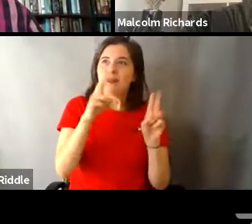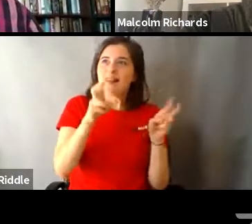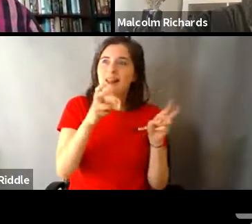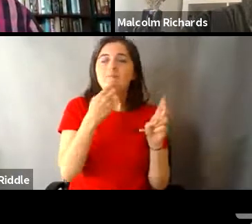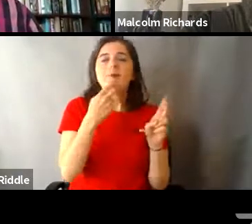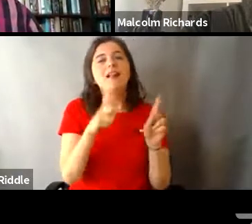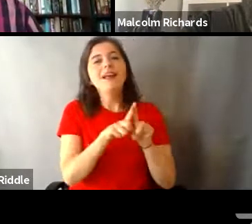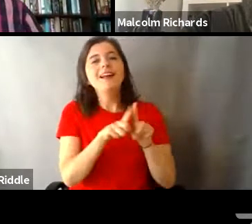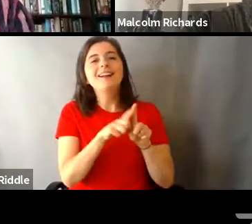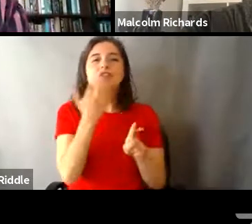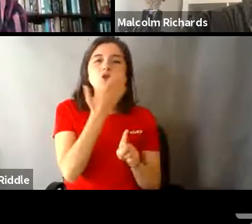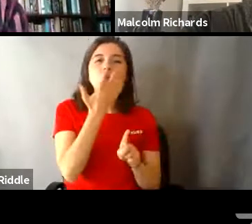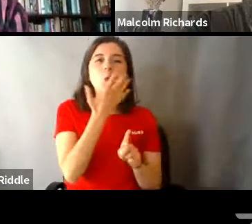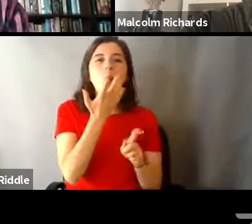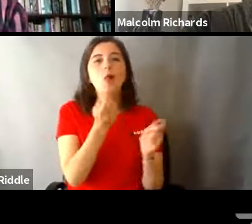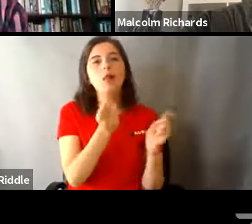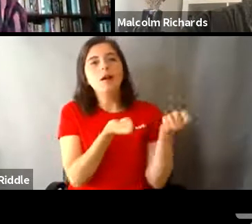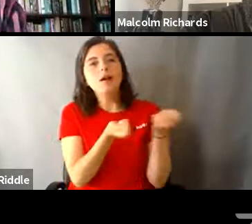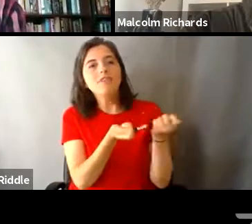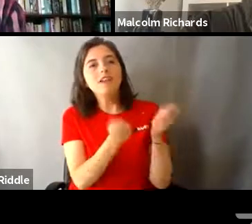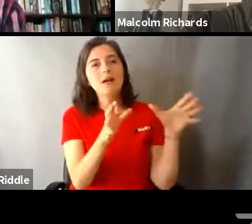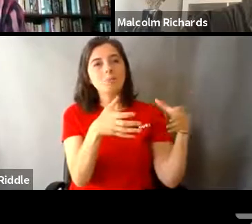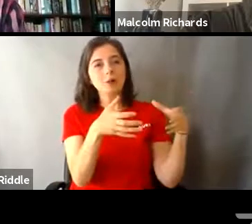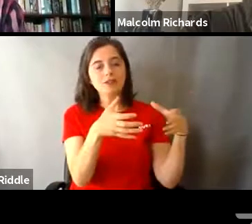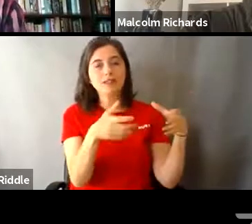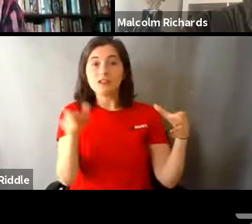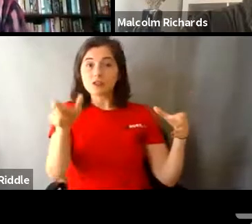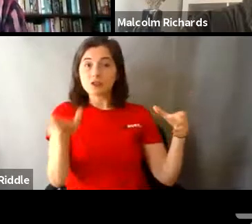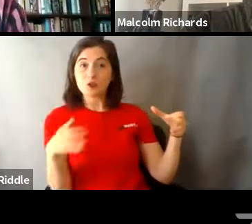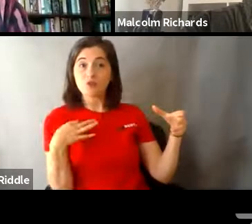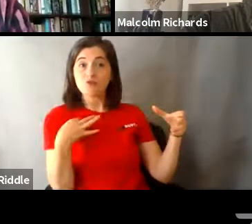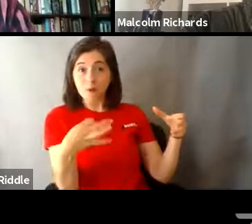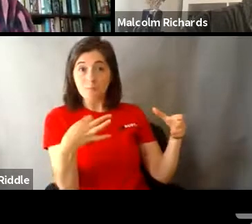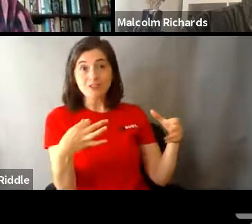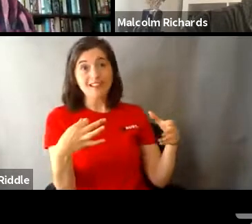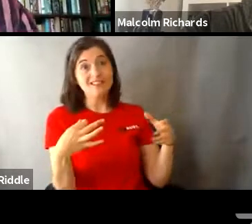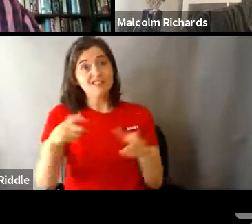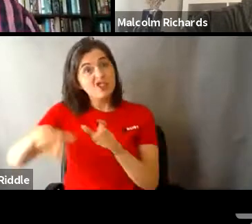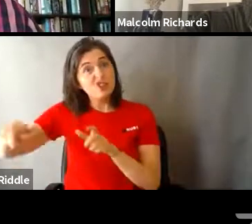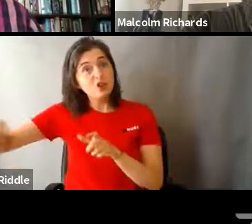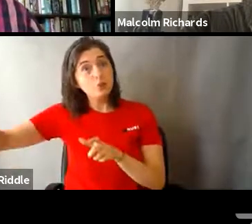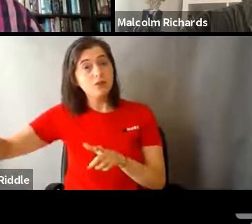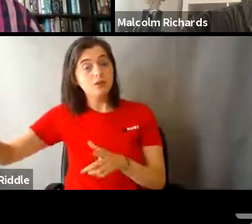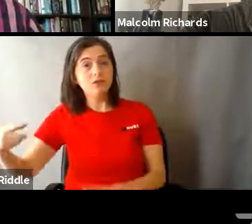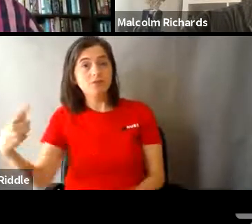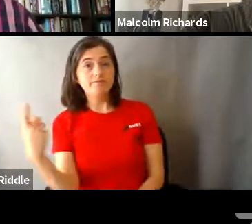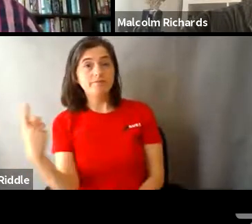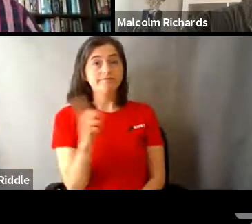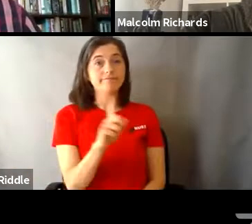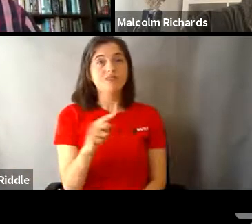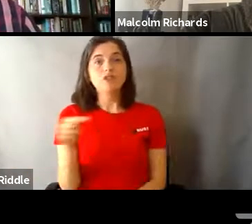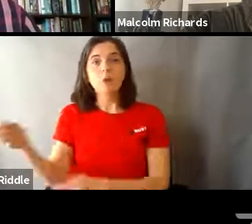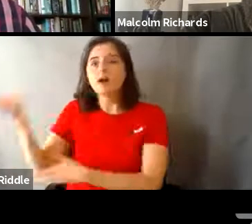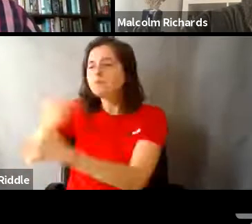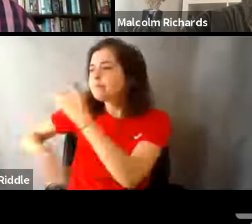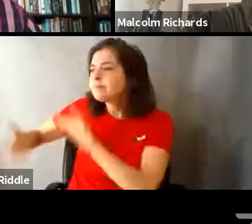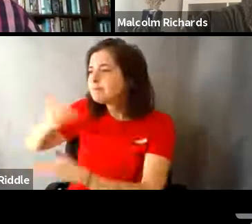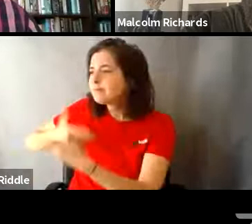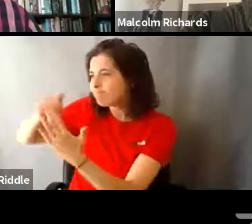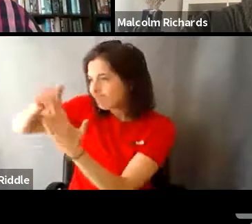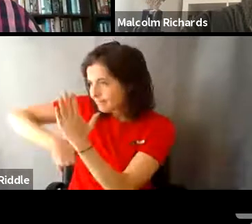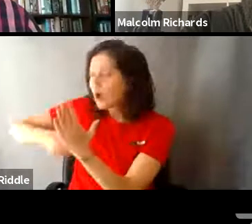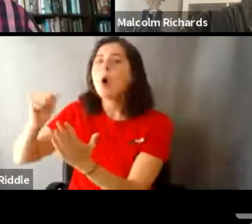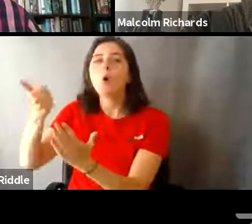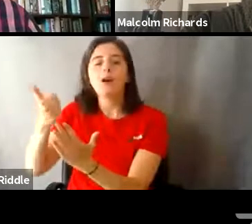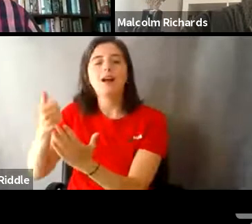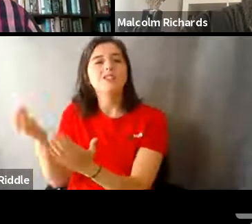the right on that body to, well, first of all, they represent the students. So they get their mandate from the students and the students will ask